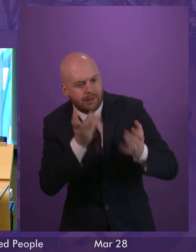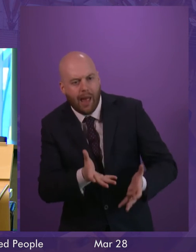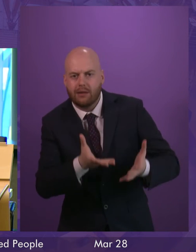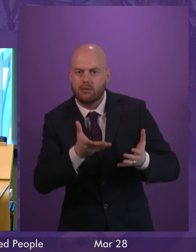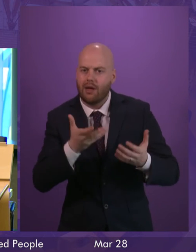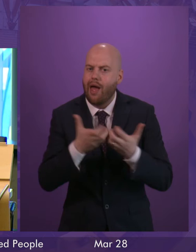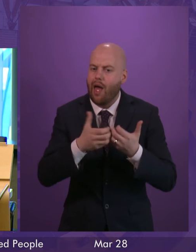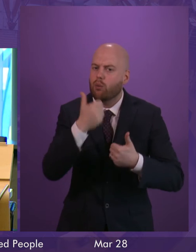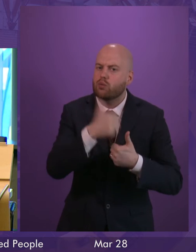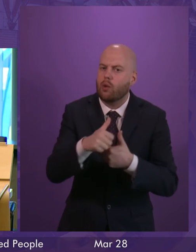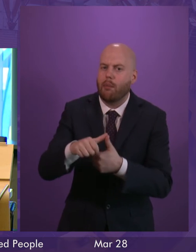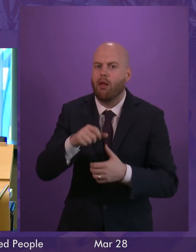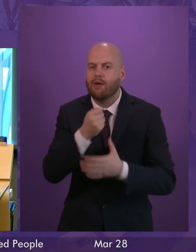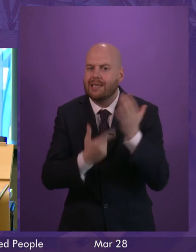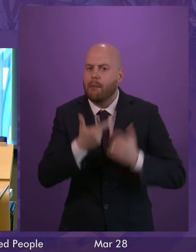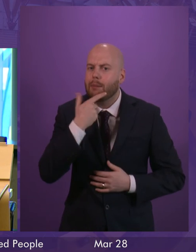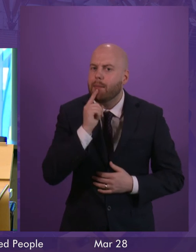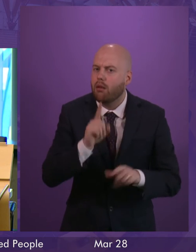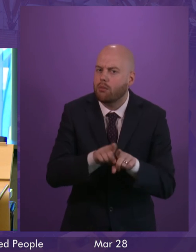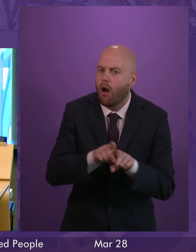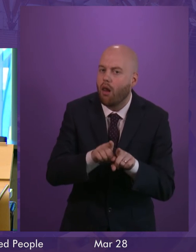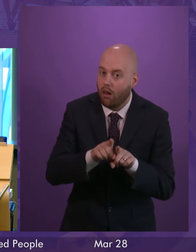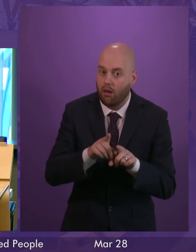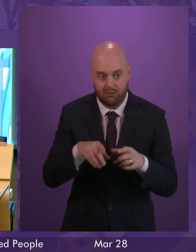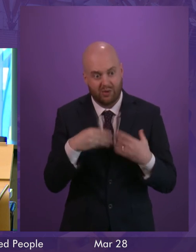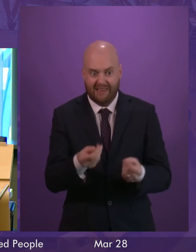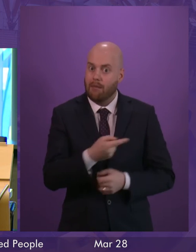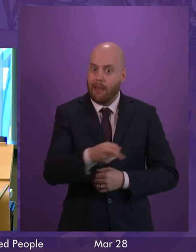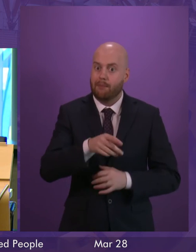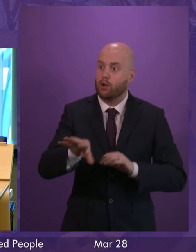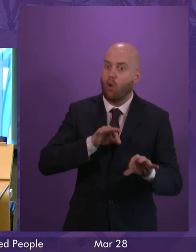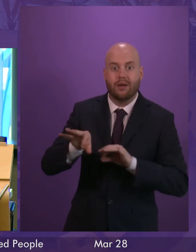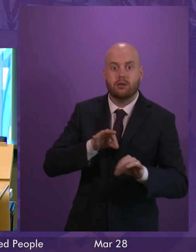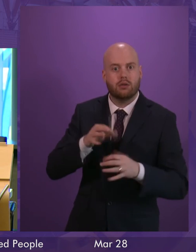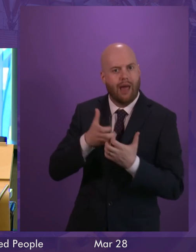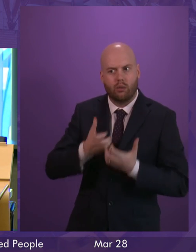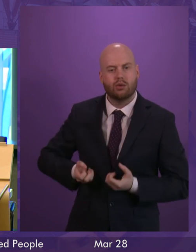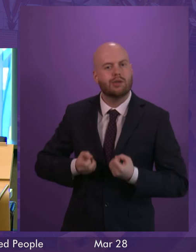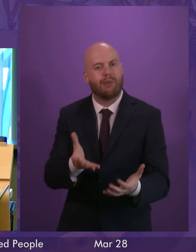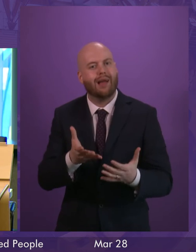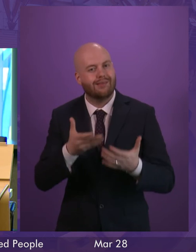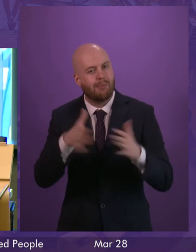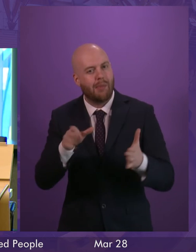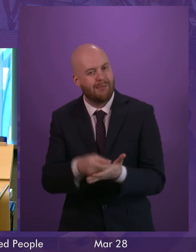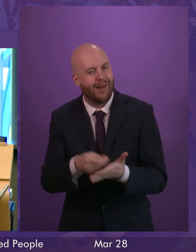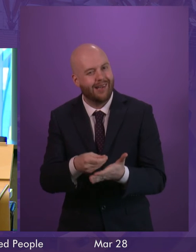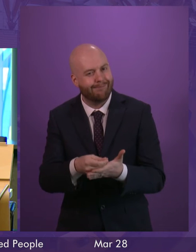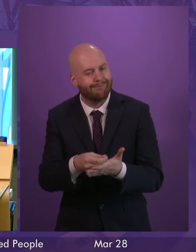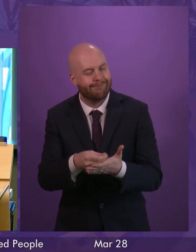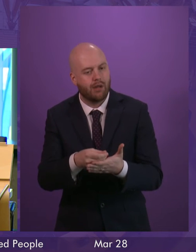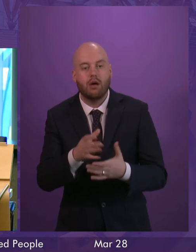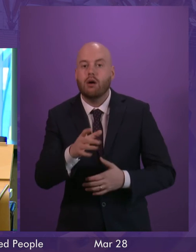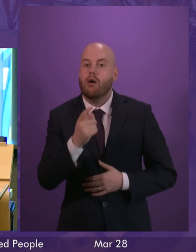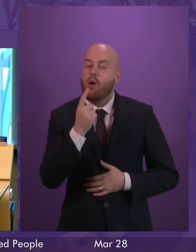to become a place where disabled people have full freedom, choice, dignity and control. One particular area of disability